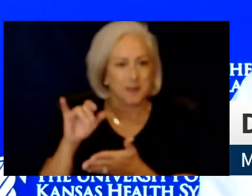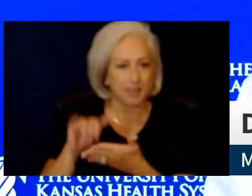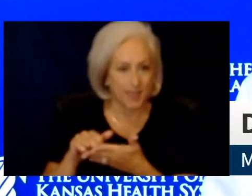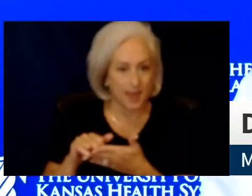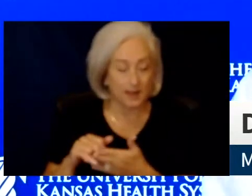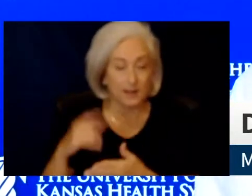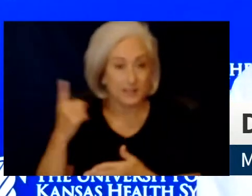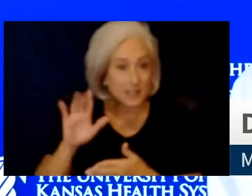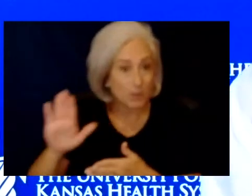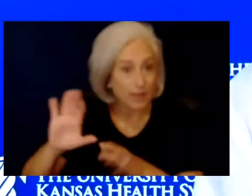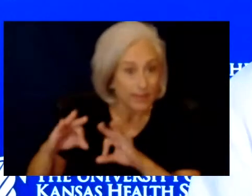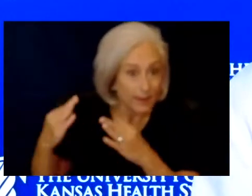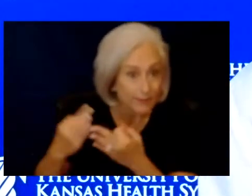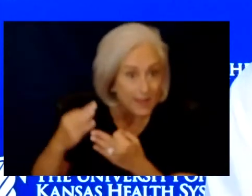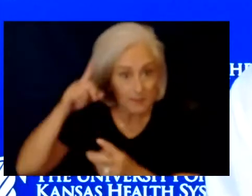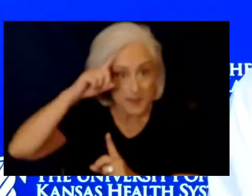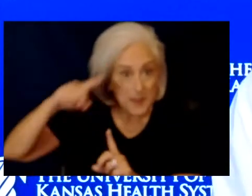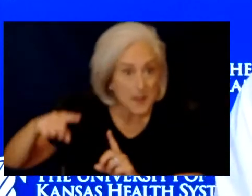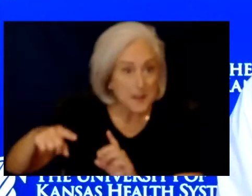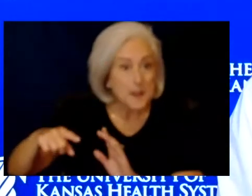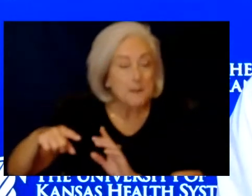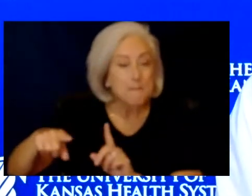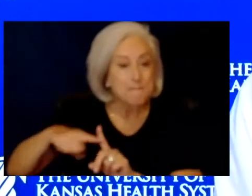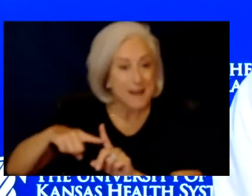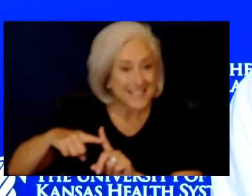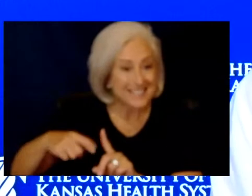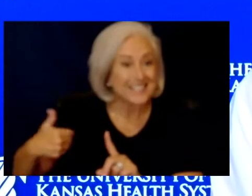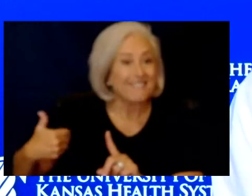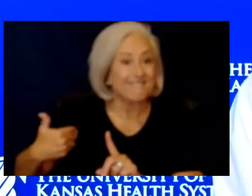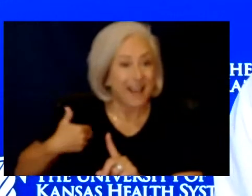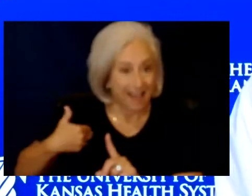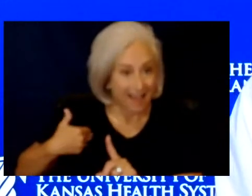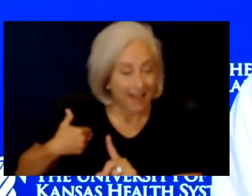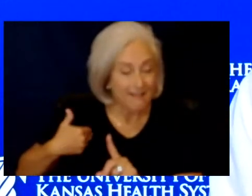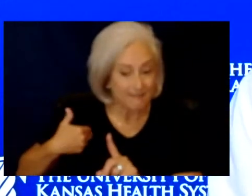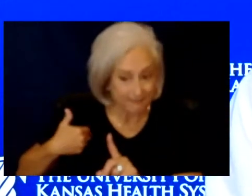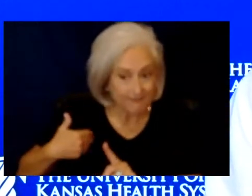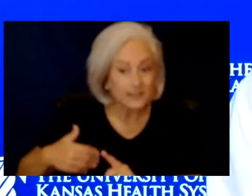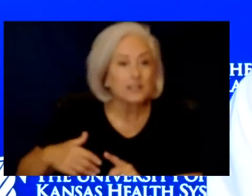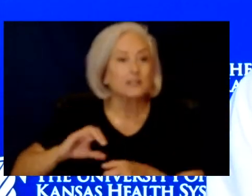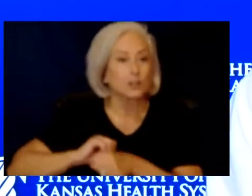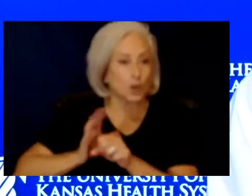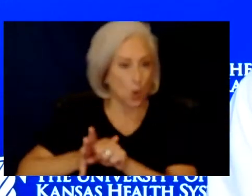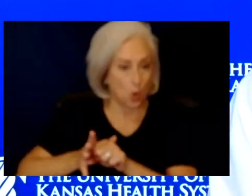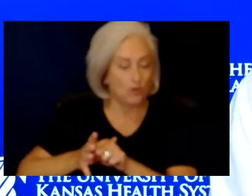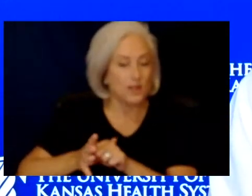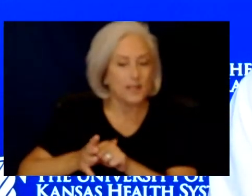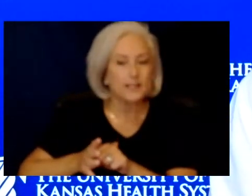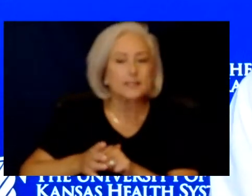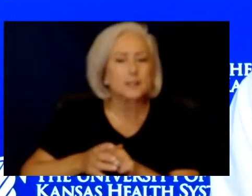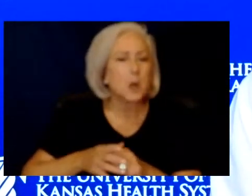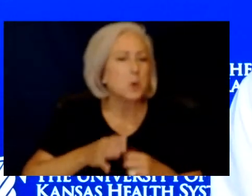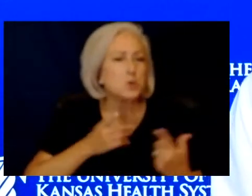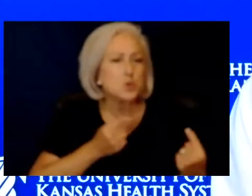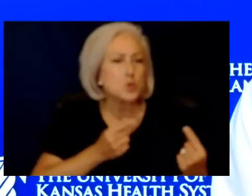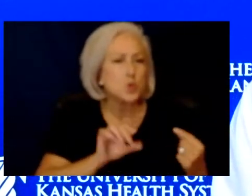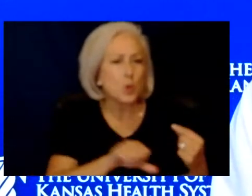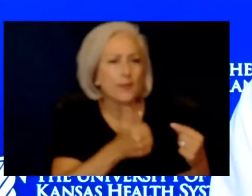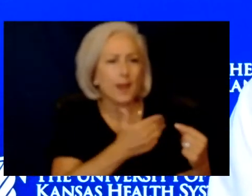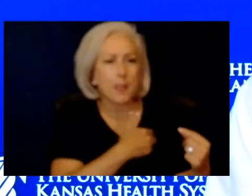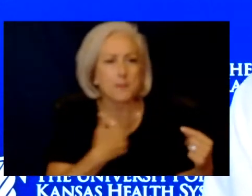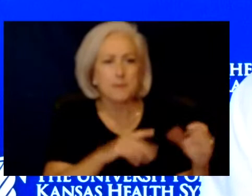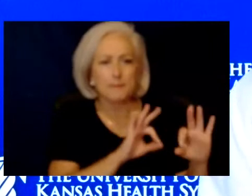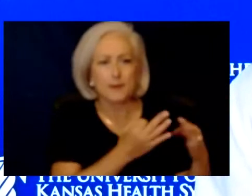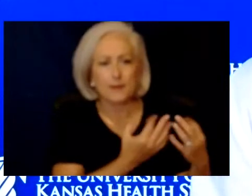about quarantine isolation. Everybody in the family, in the household, was vaccinated and updated. So, yeah, I mean, I think it's a very difficult question, and that is